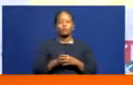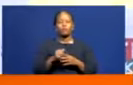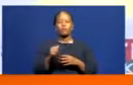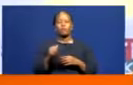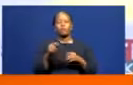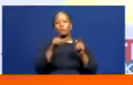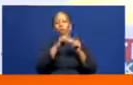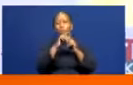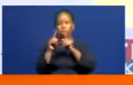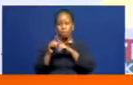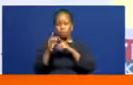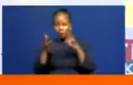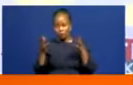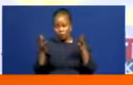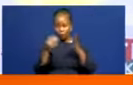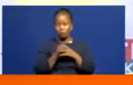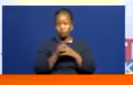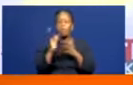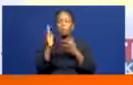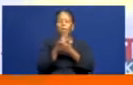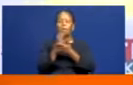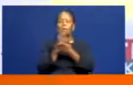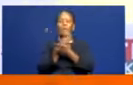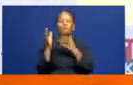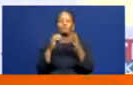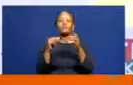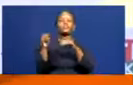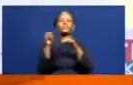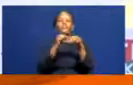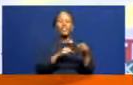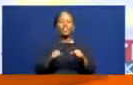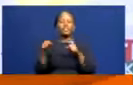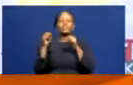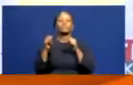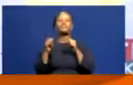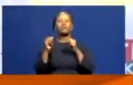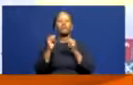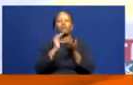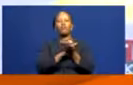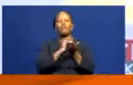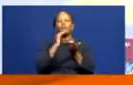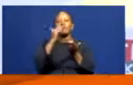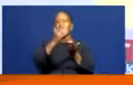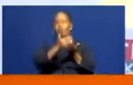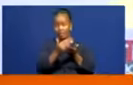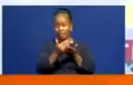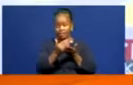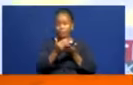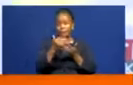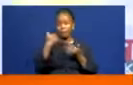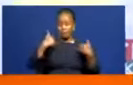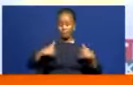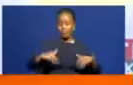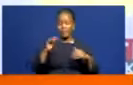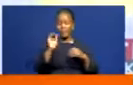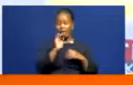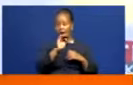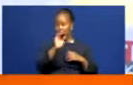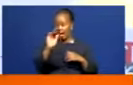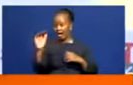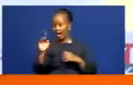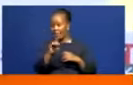Father, as part of the strategies of securing funding, I urge you to align your